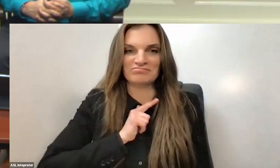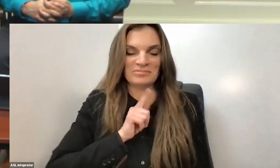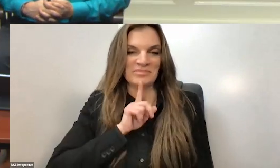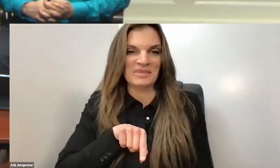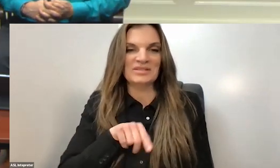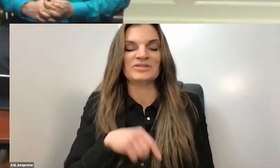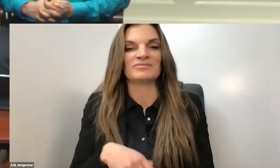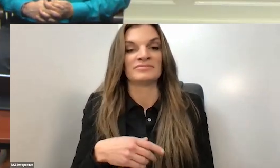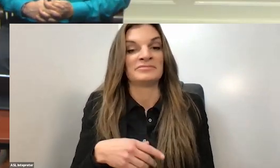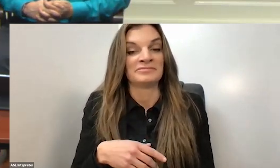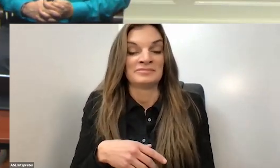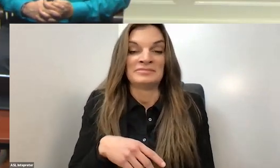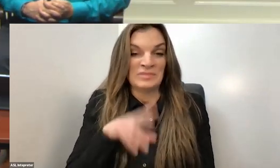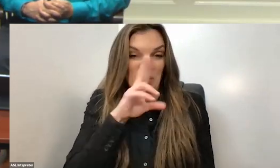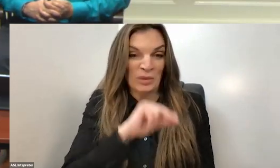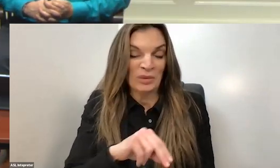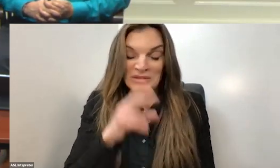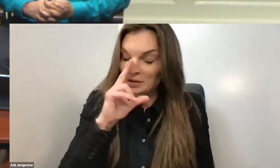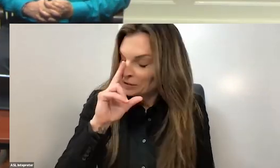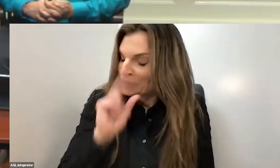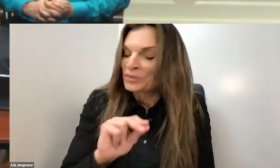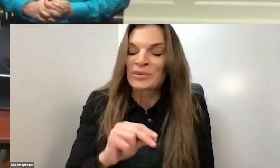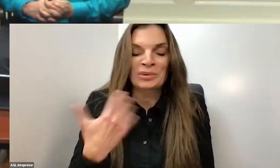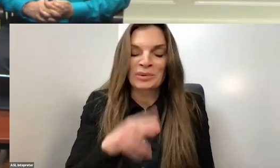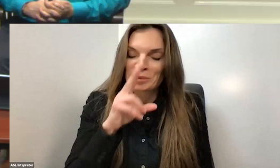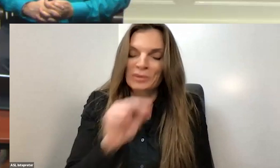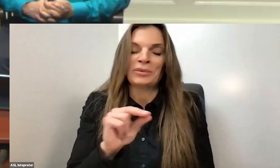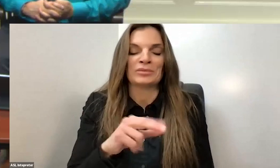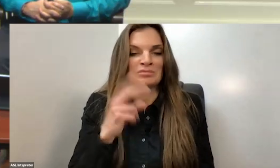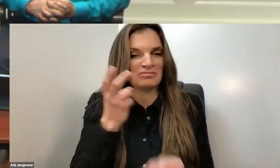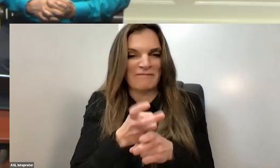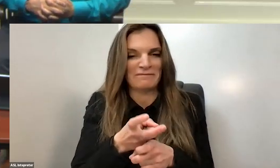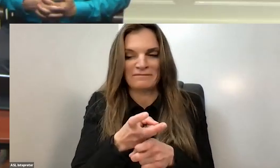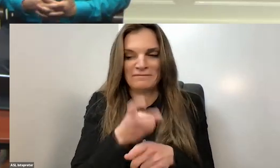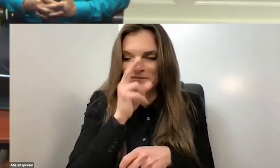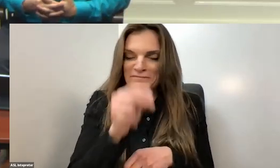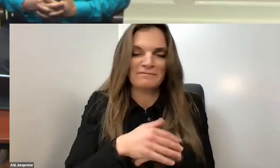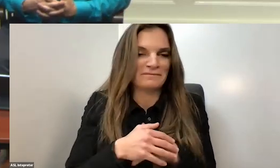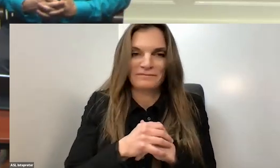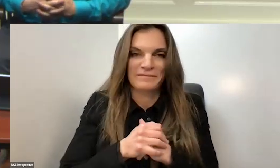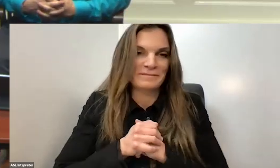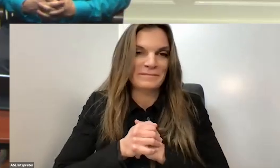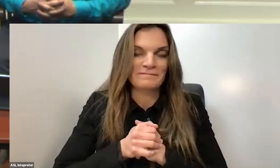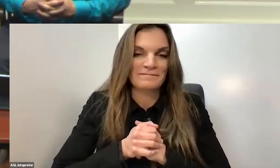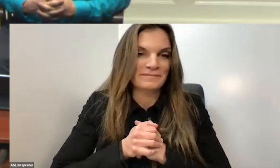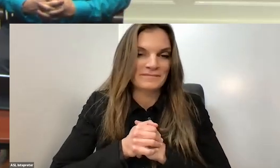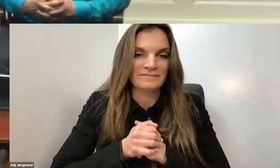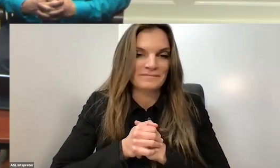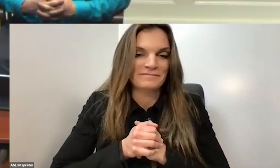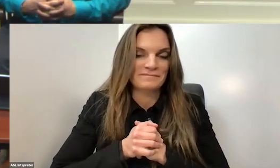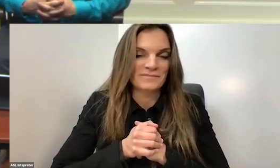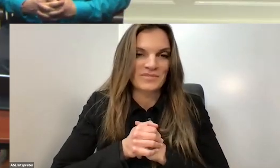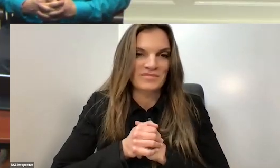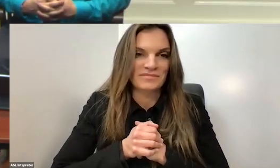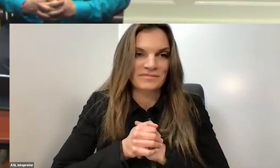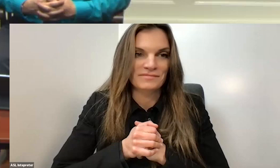it is tough, right? And part of it is like finding, say you have a backlog and just figuring out, okay, you have